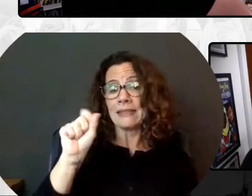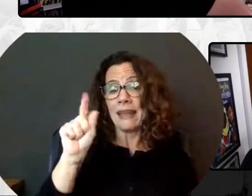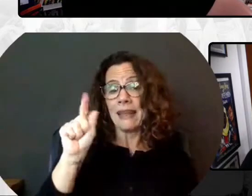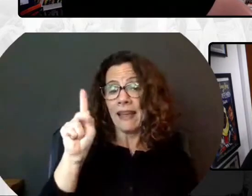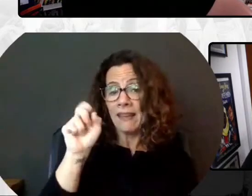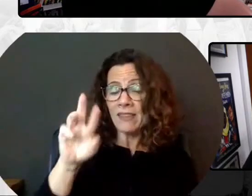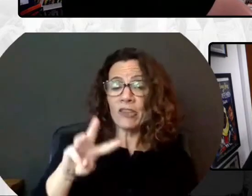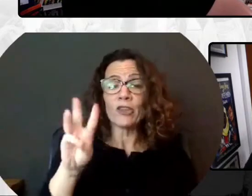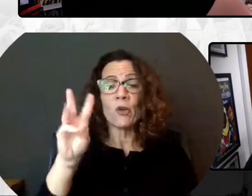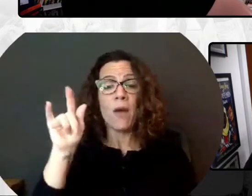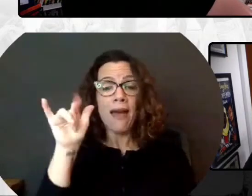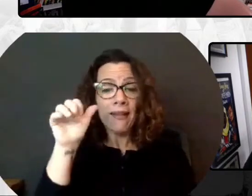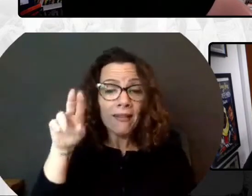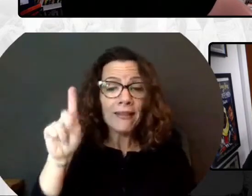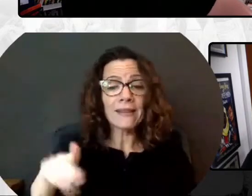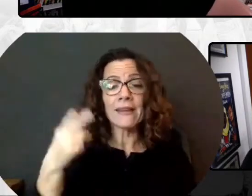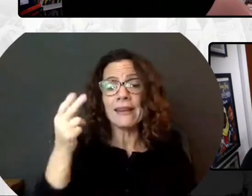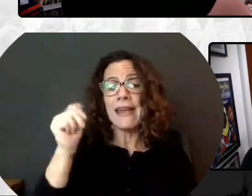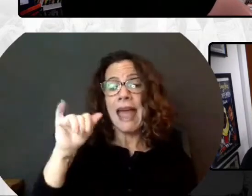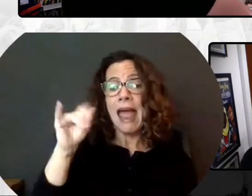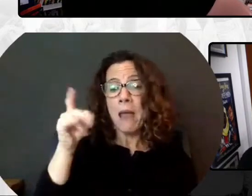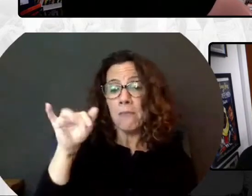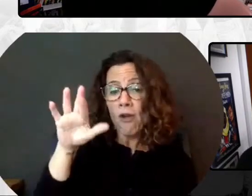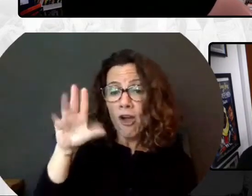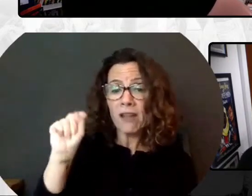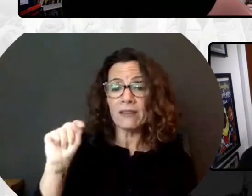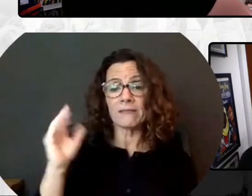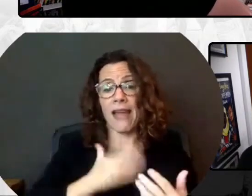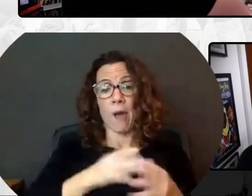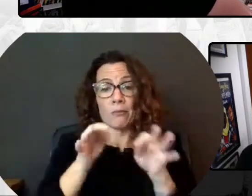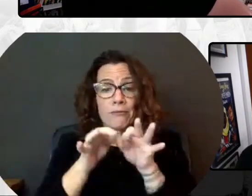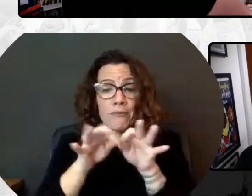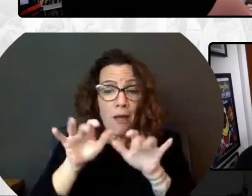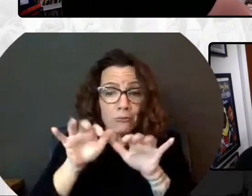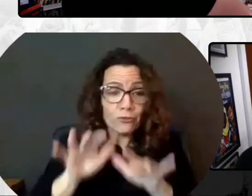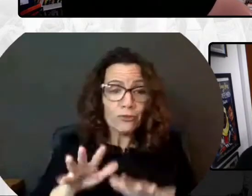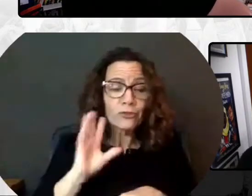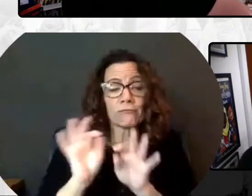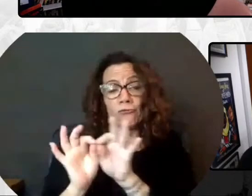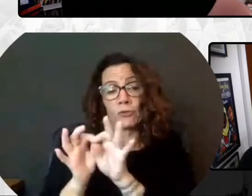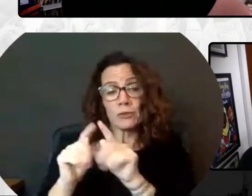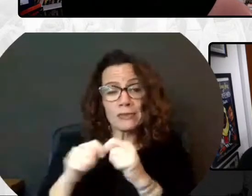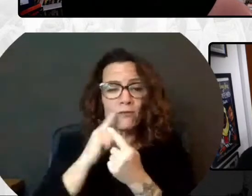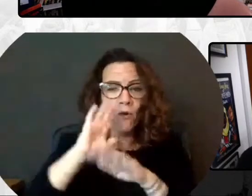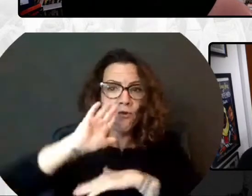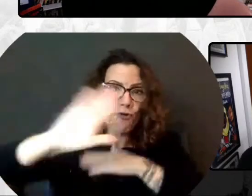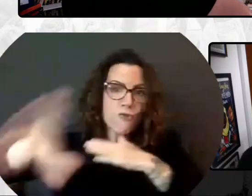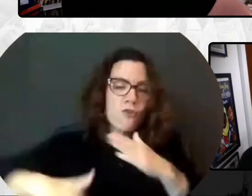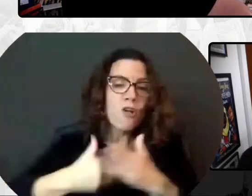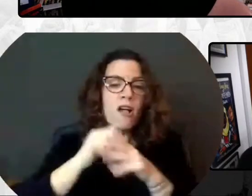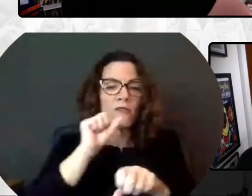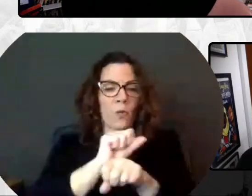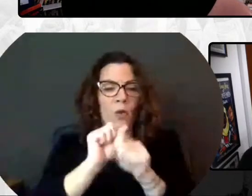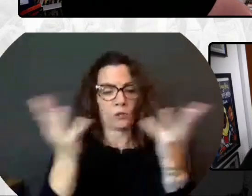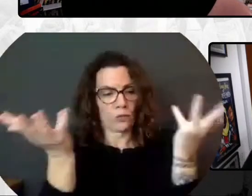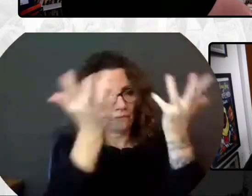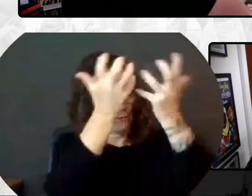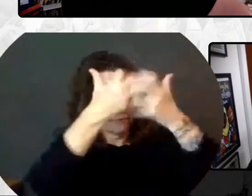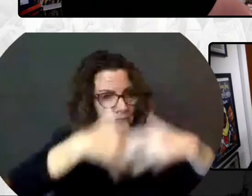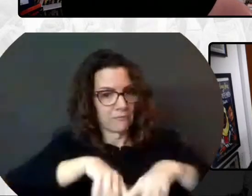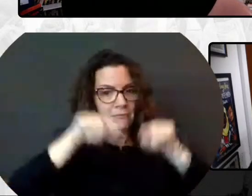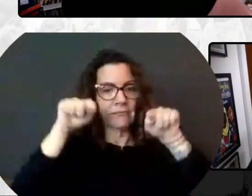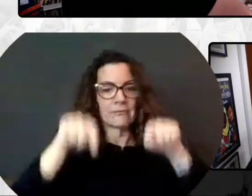for all their work to make this panel happen. And we hope to see everyone on November 9th, 7 p.m. Eastern for our